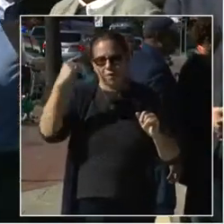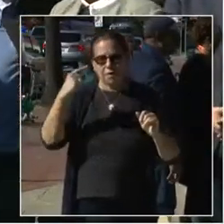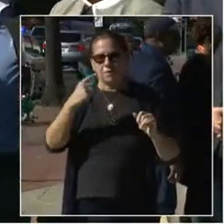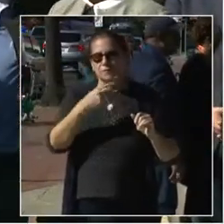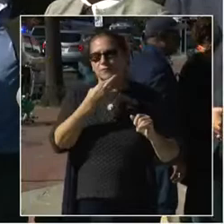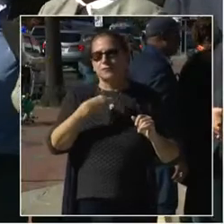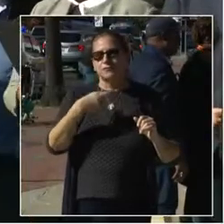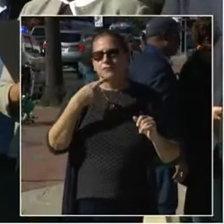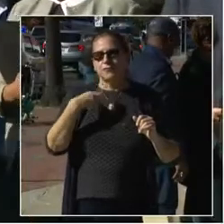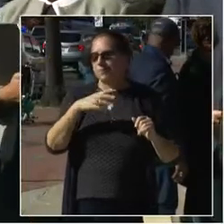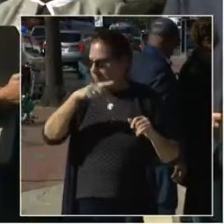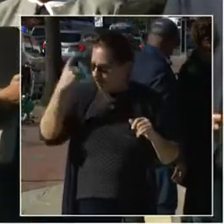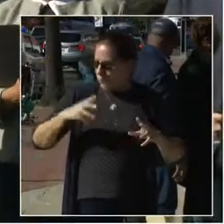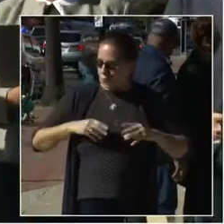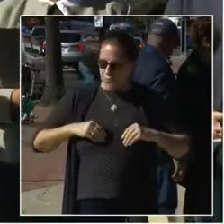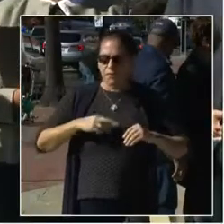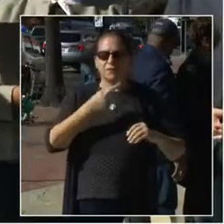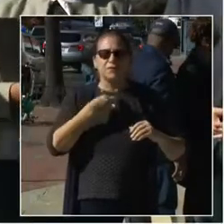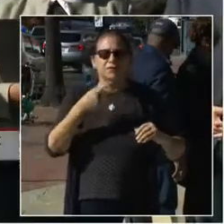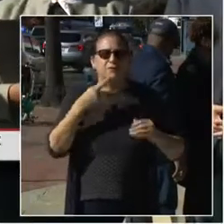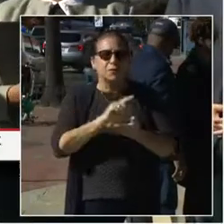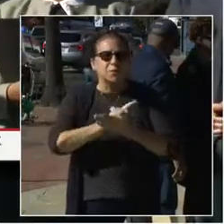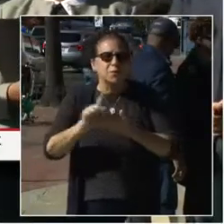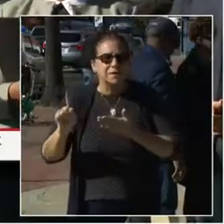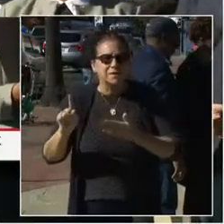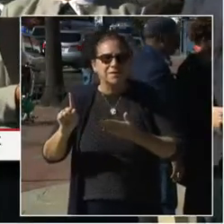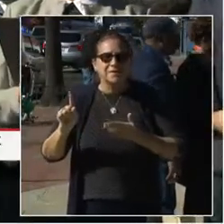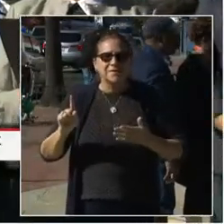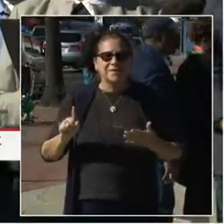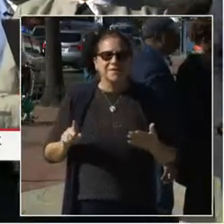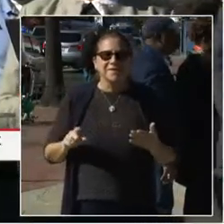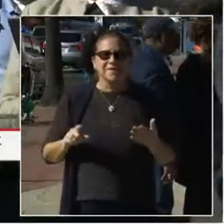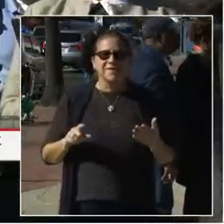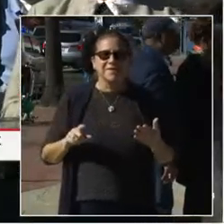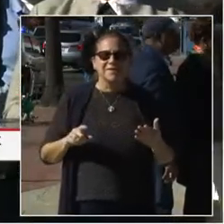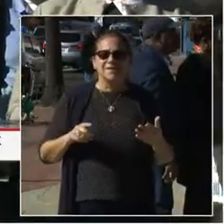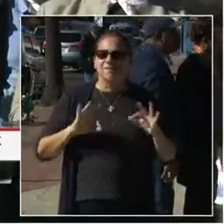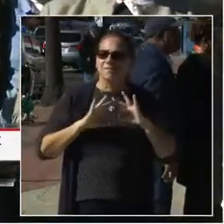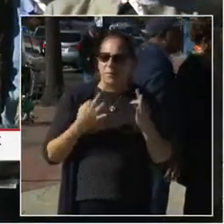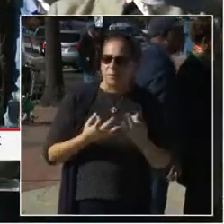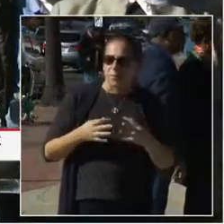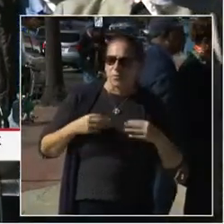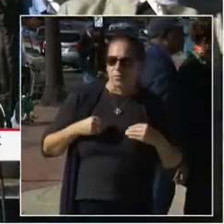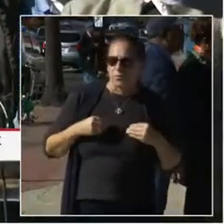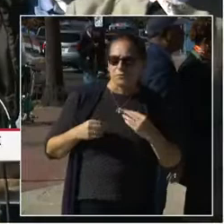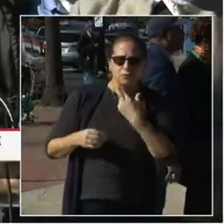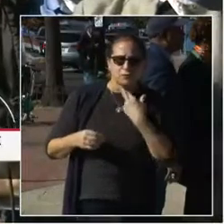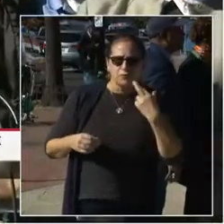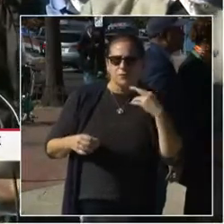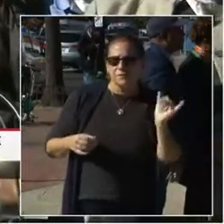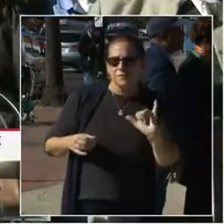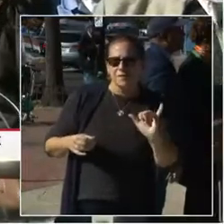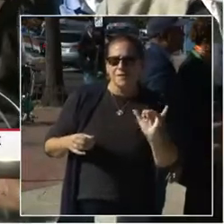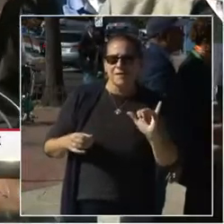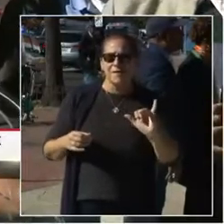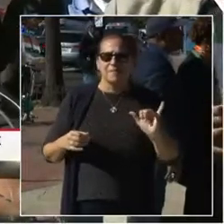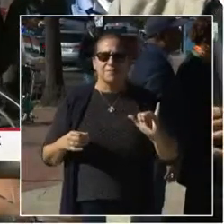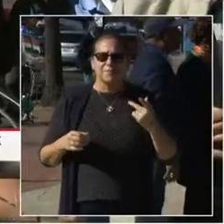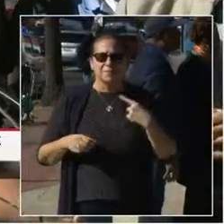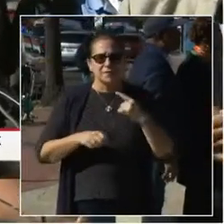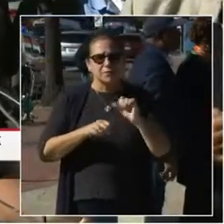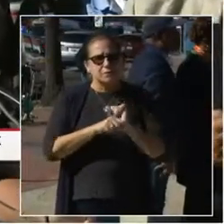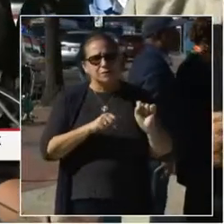Fishscale is a family-owned restaurant. We have put our heart and our soul into the establishment of